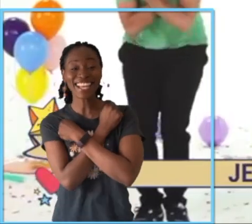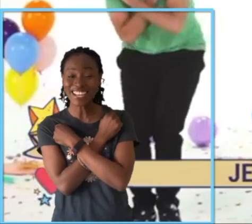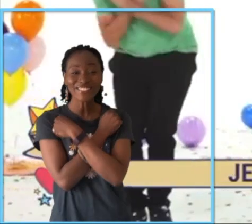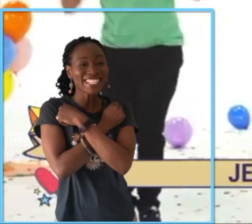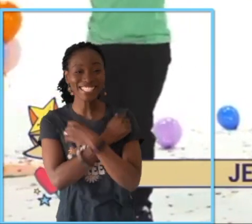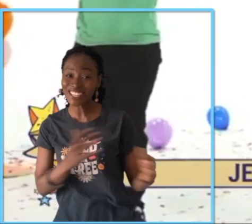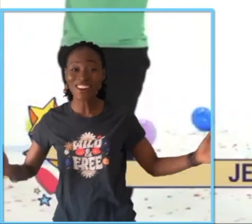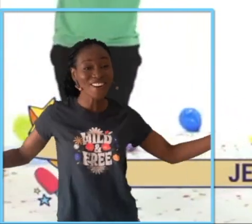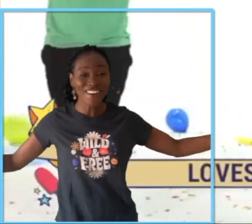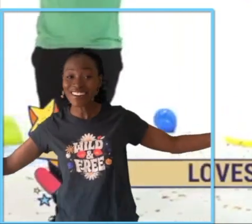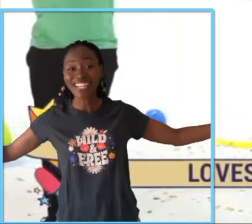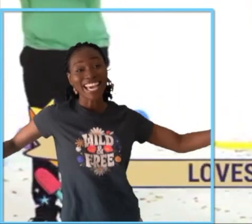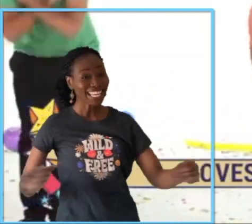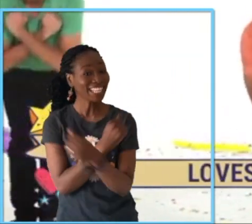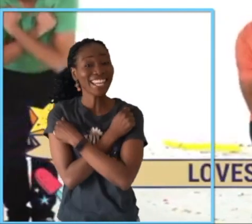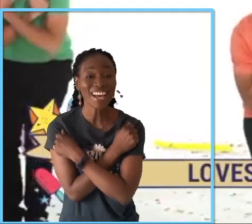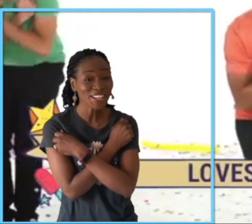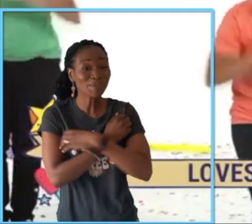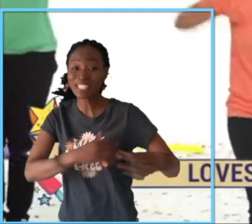Jesus loves me so.